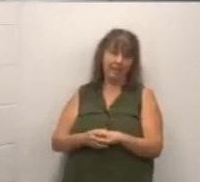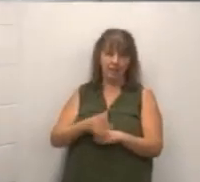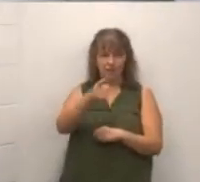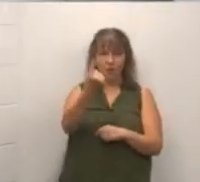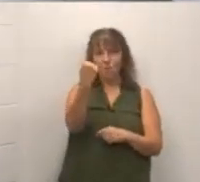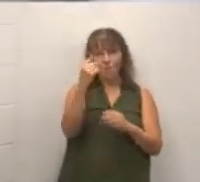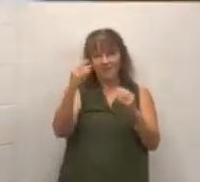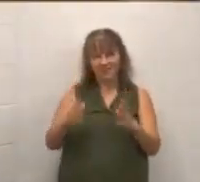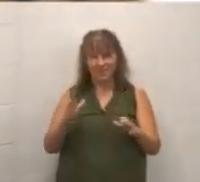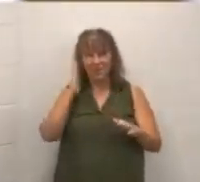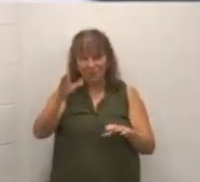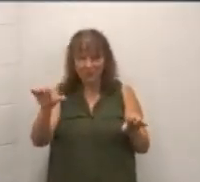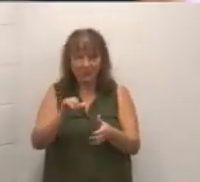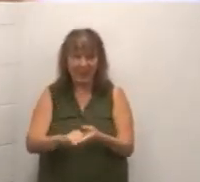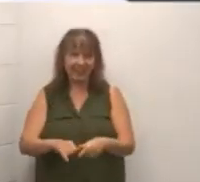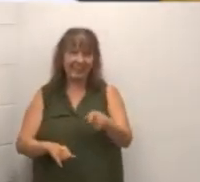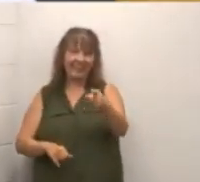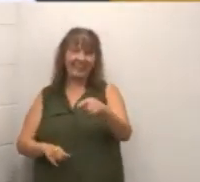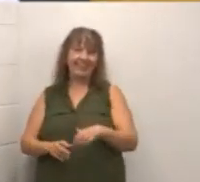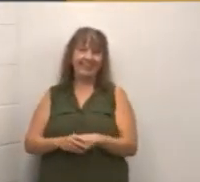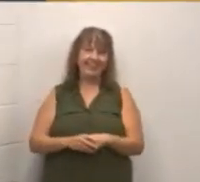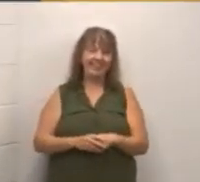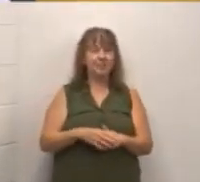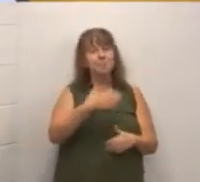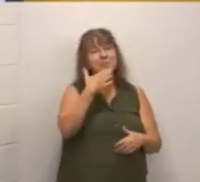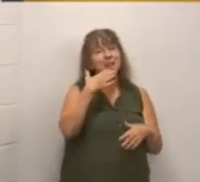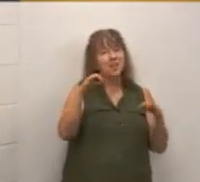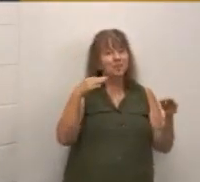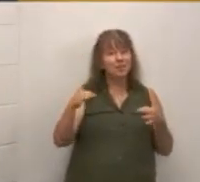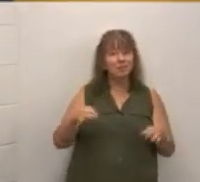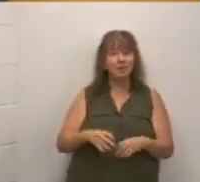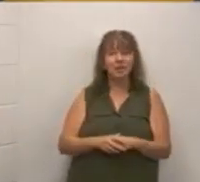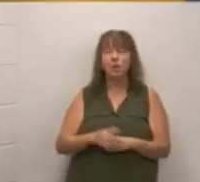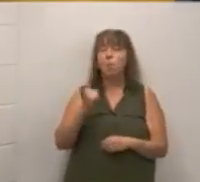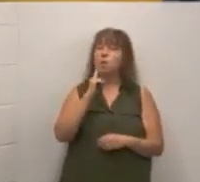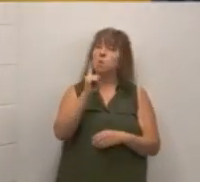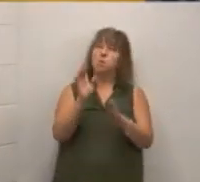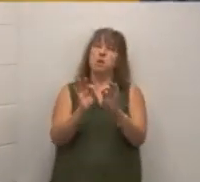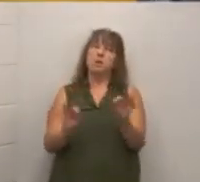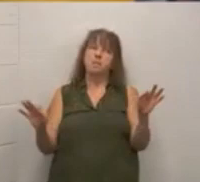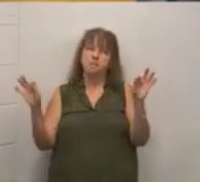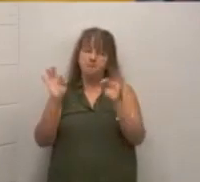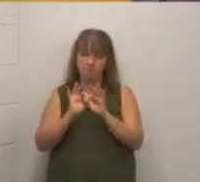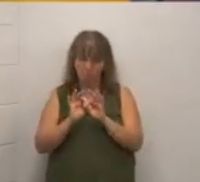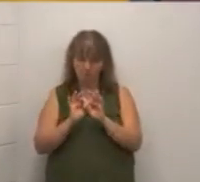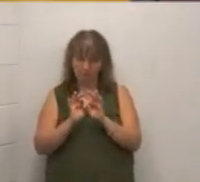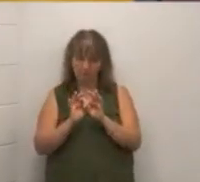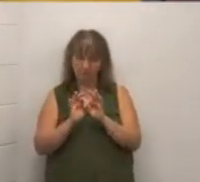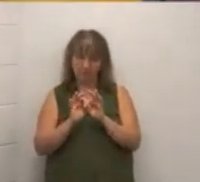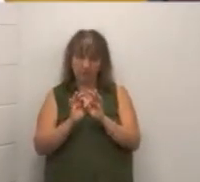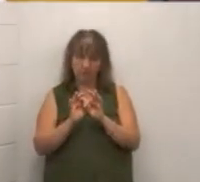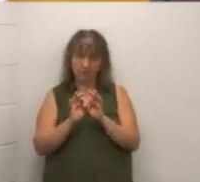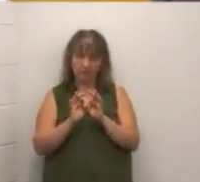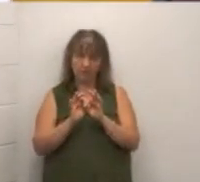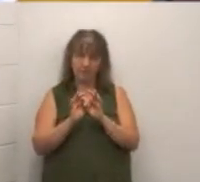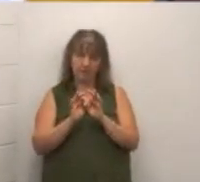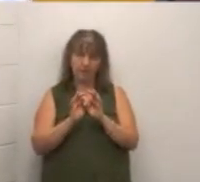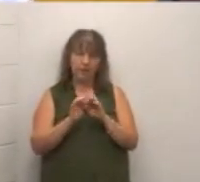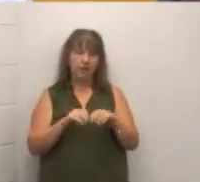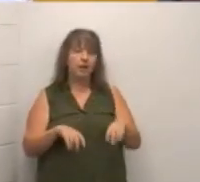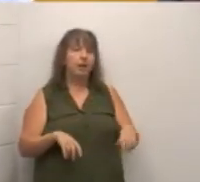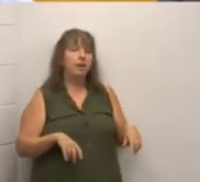teachers doing that. So. Thank you. I appreciate the way you captured that. One of the really important things to remember is that we're not taking what we